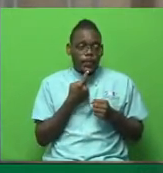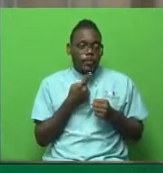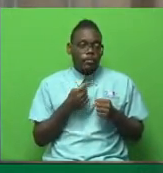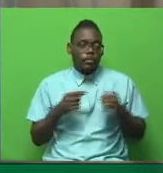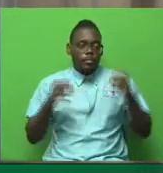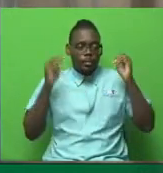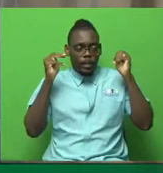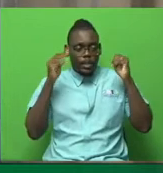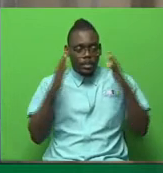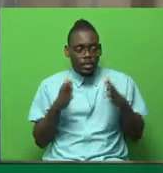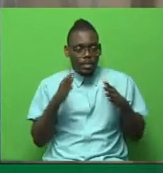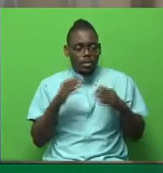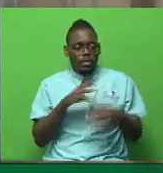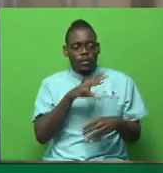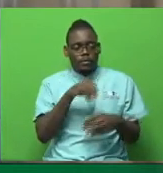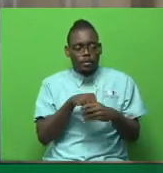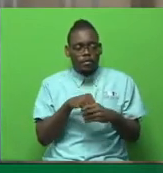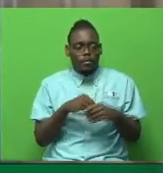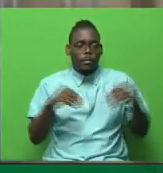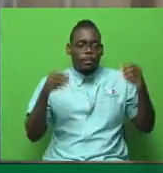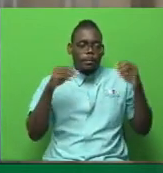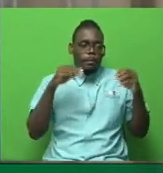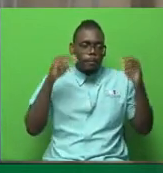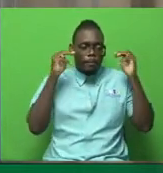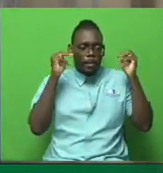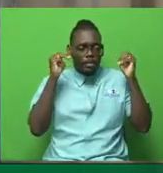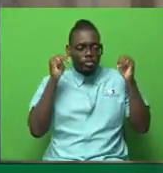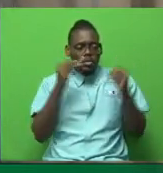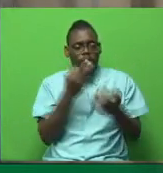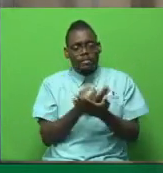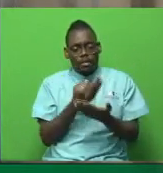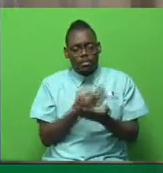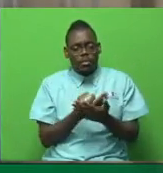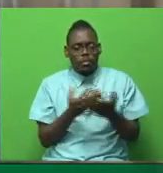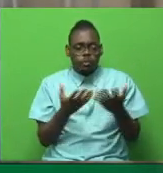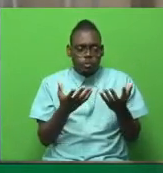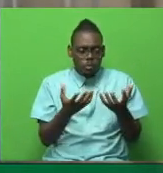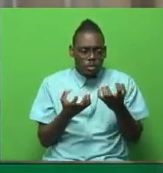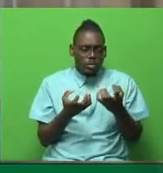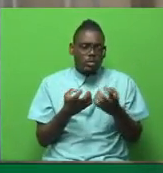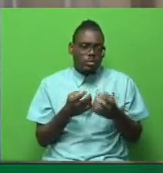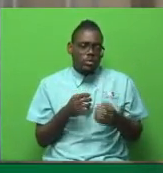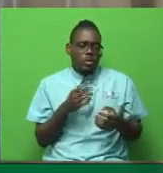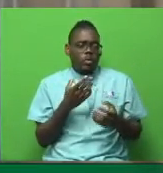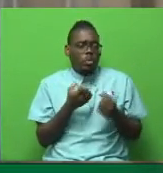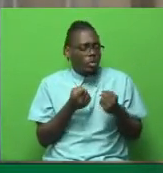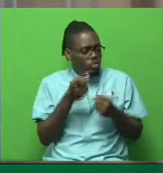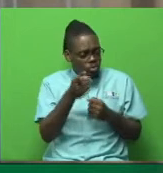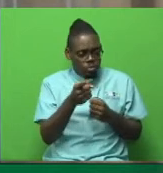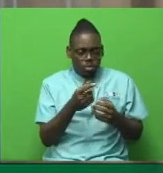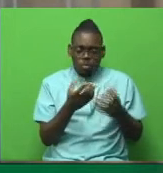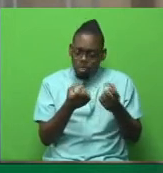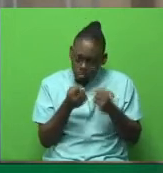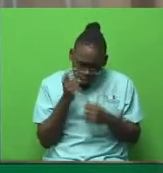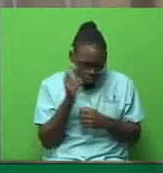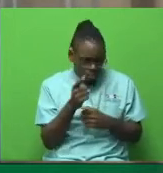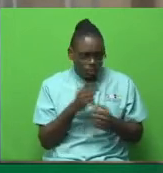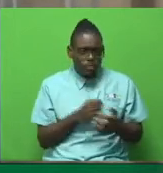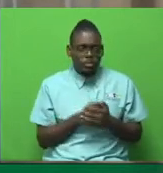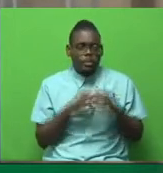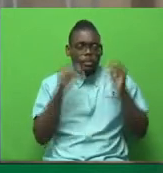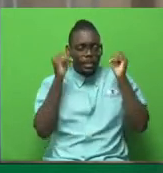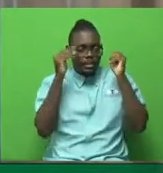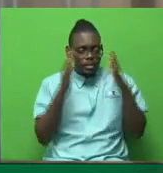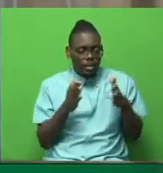study I want to help him out a little bit the Minister of Finance in his